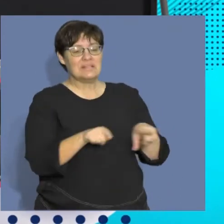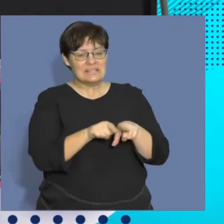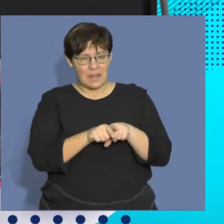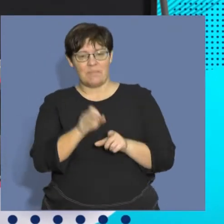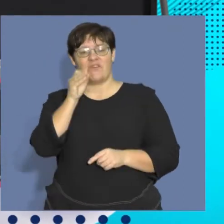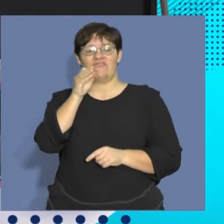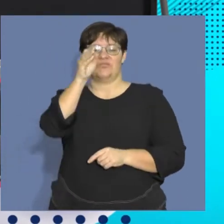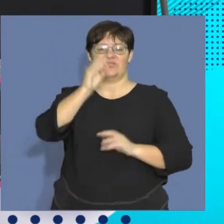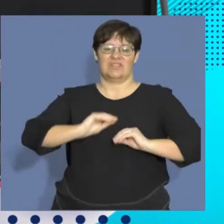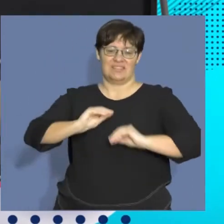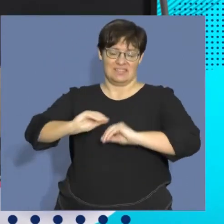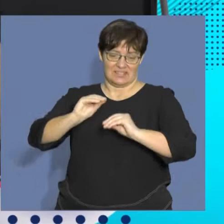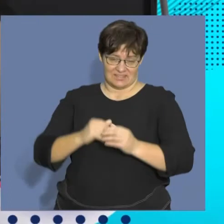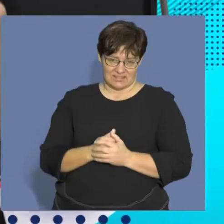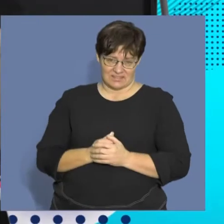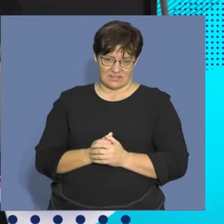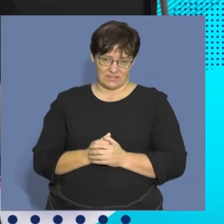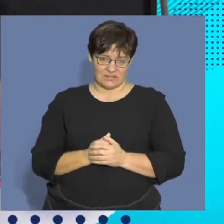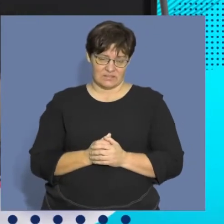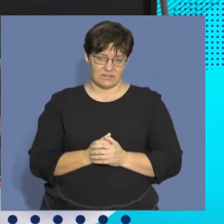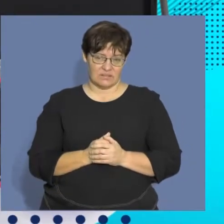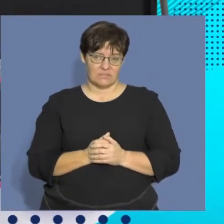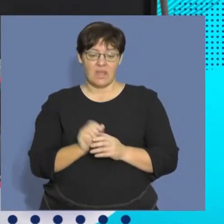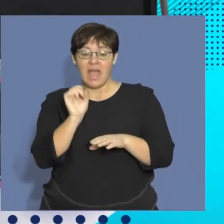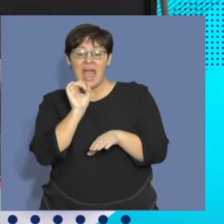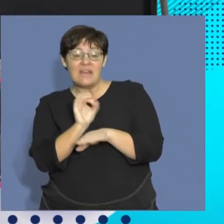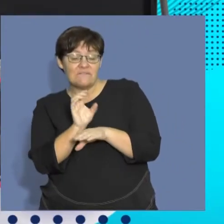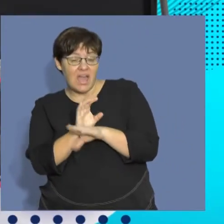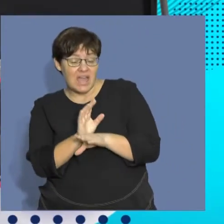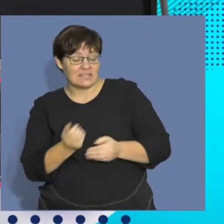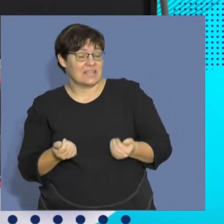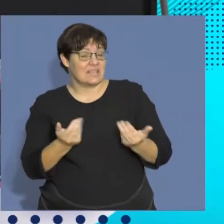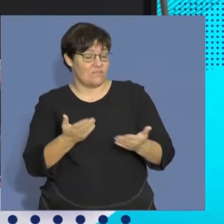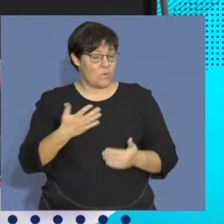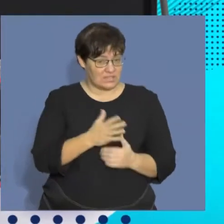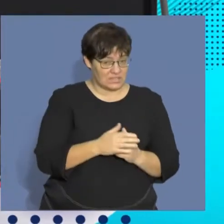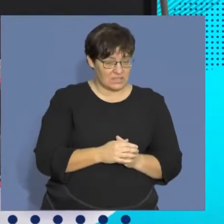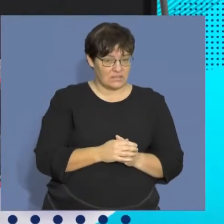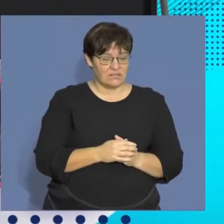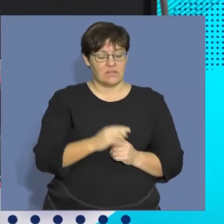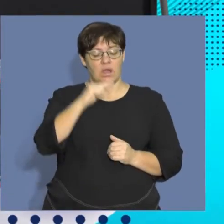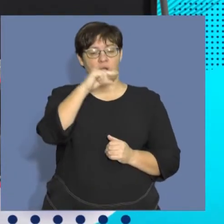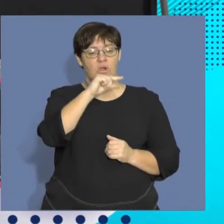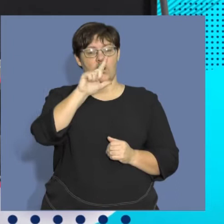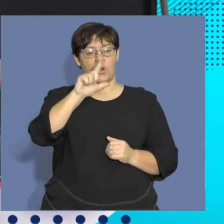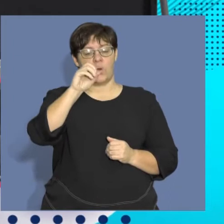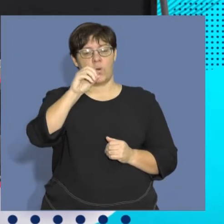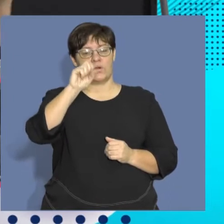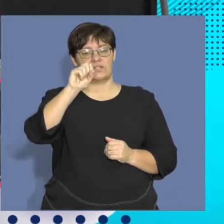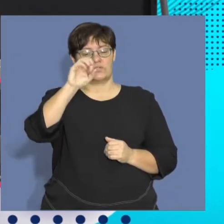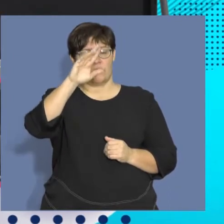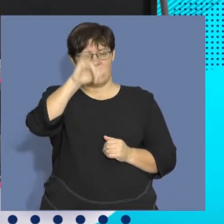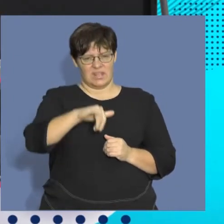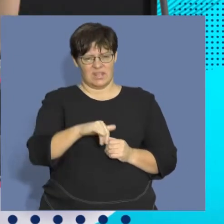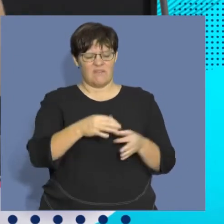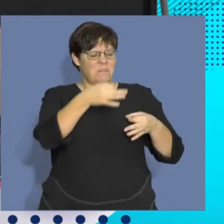lessons to come. Now, my advice to you is to keep a glossary.